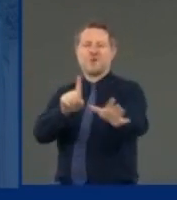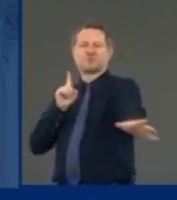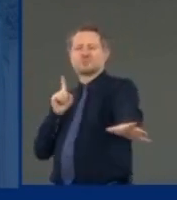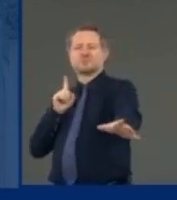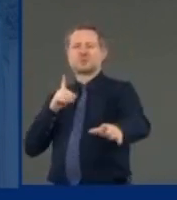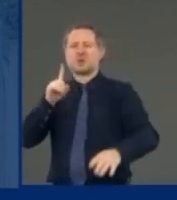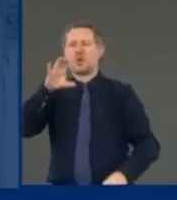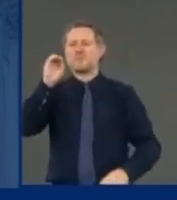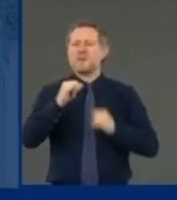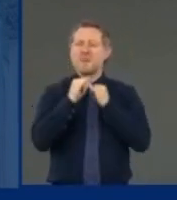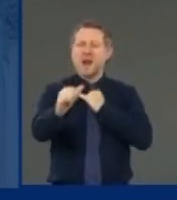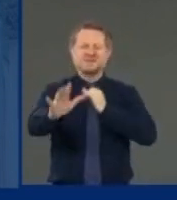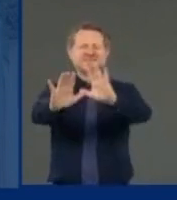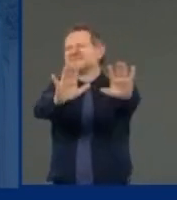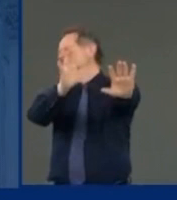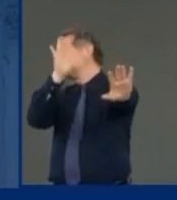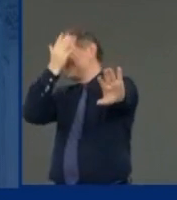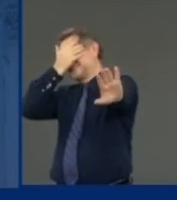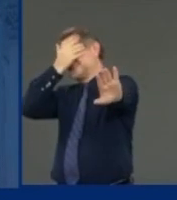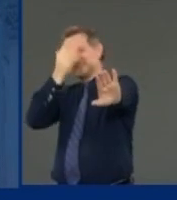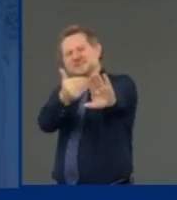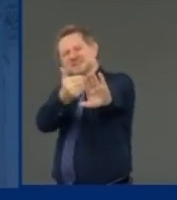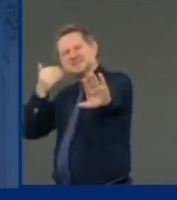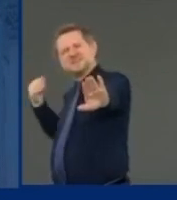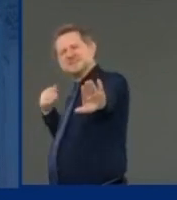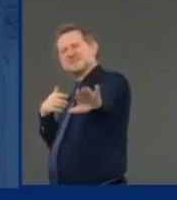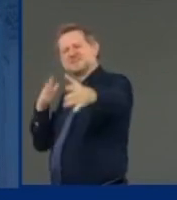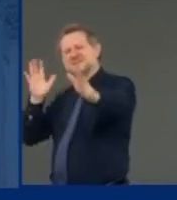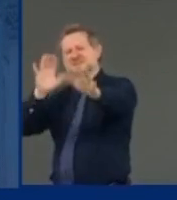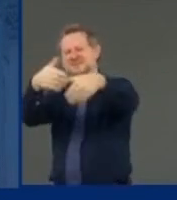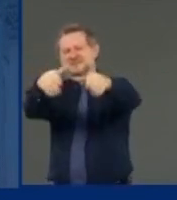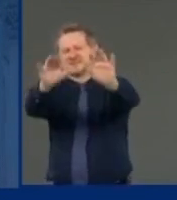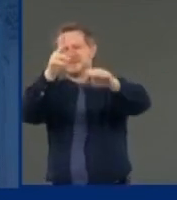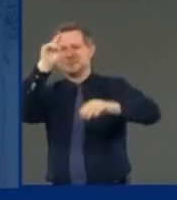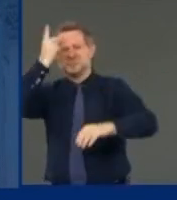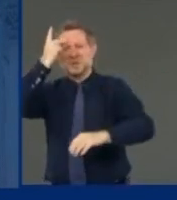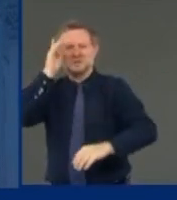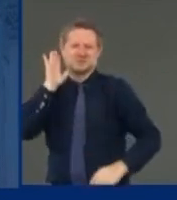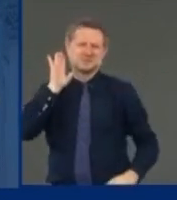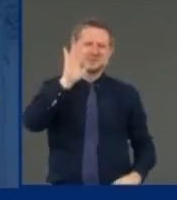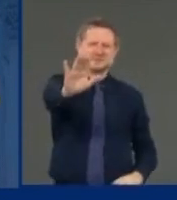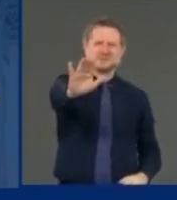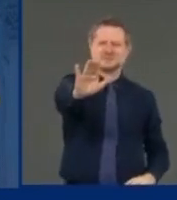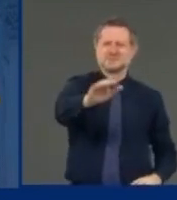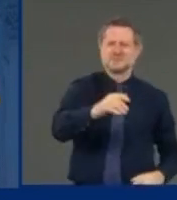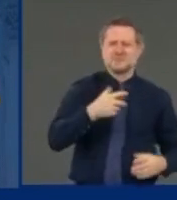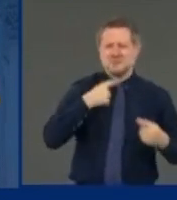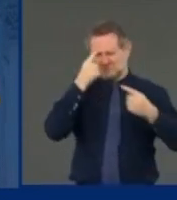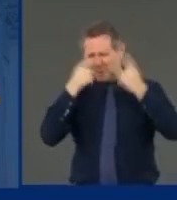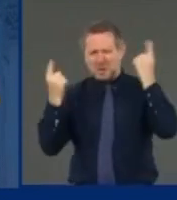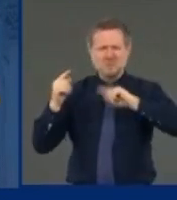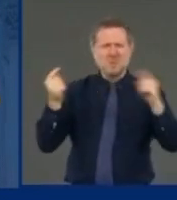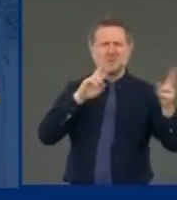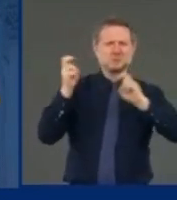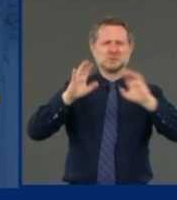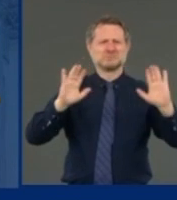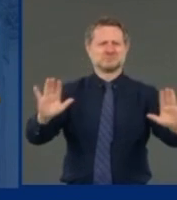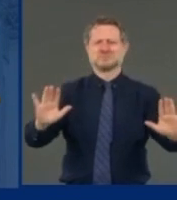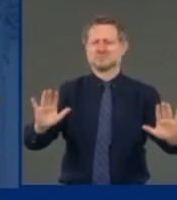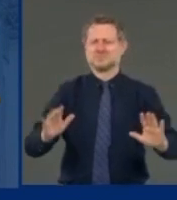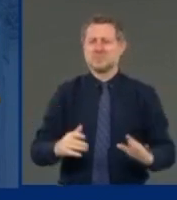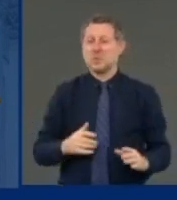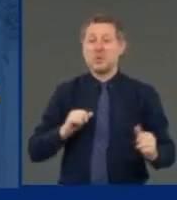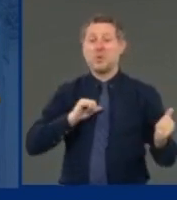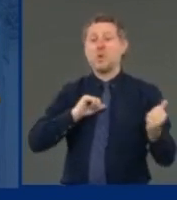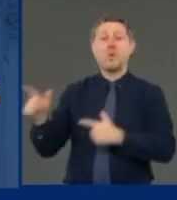this. This is no time for politics. And this is not a political divisive issue. This is all the governors in